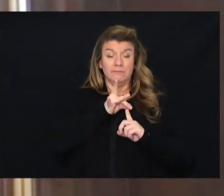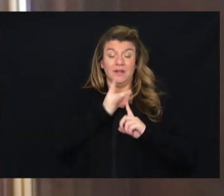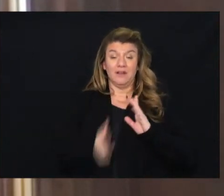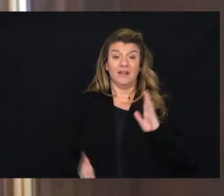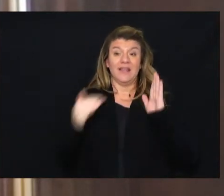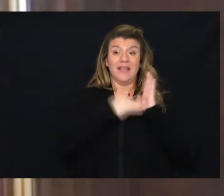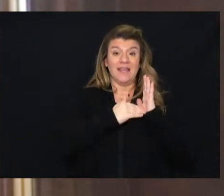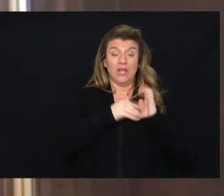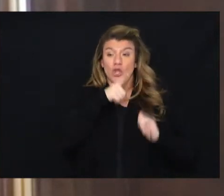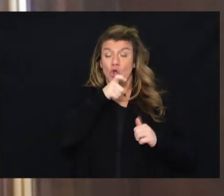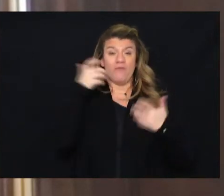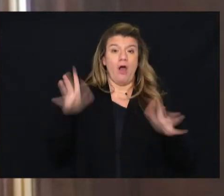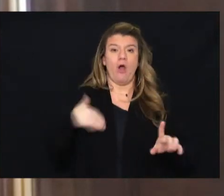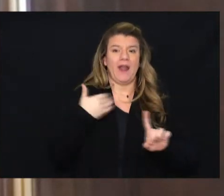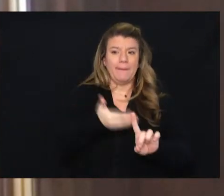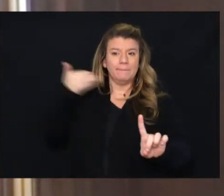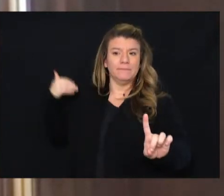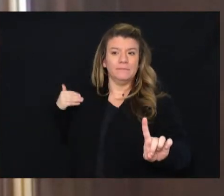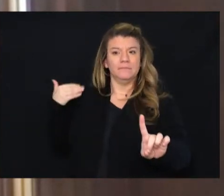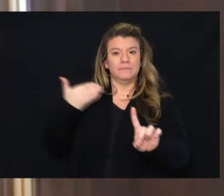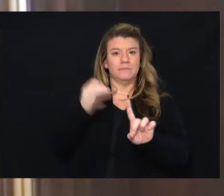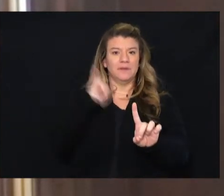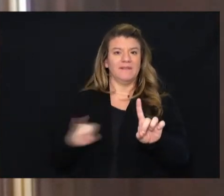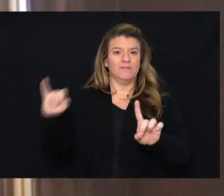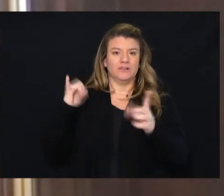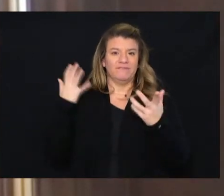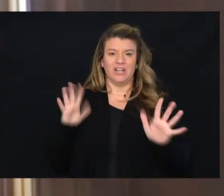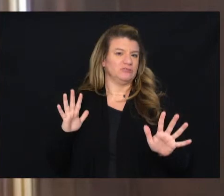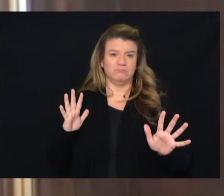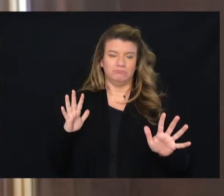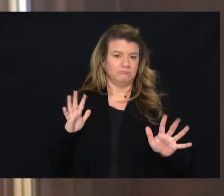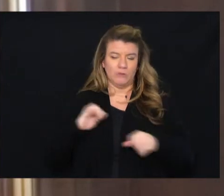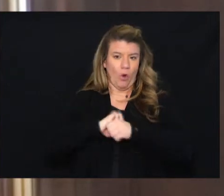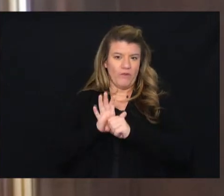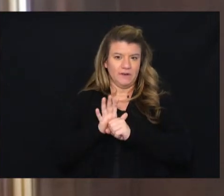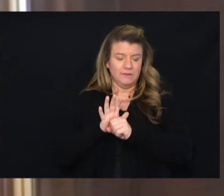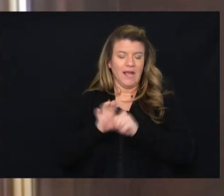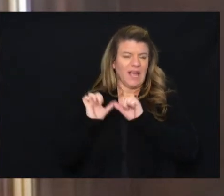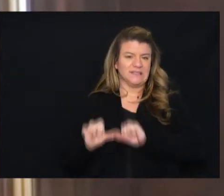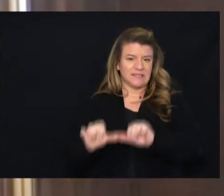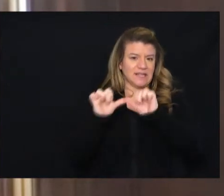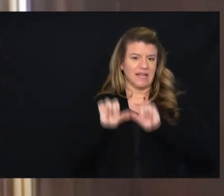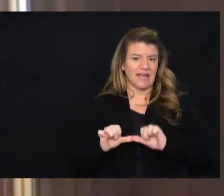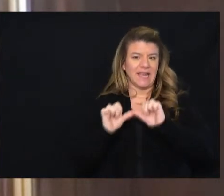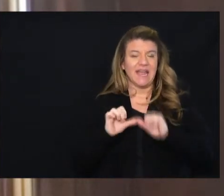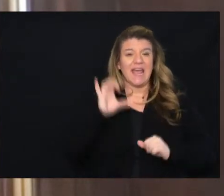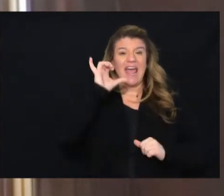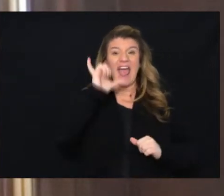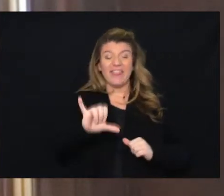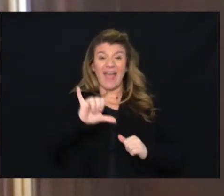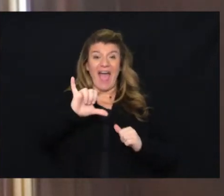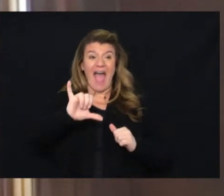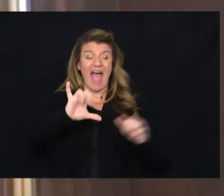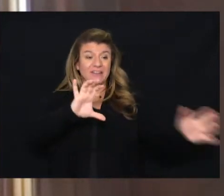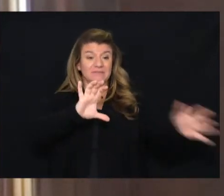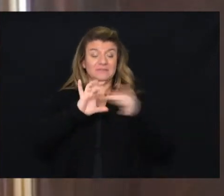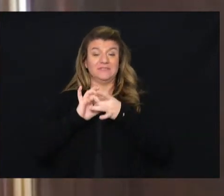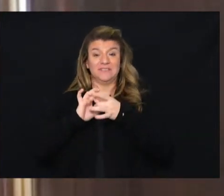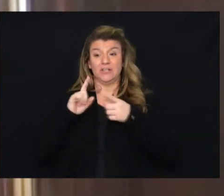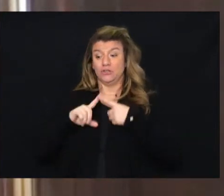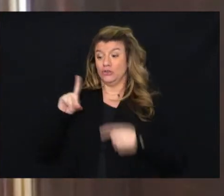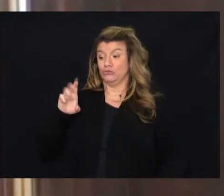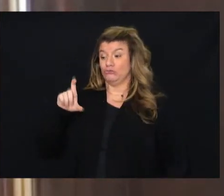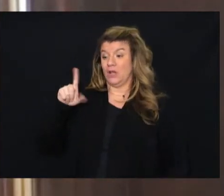who have had previous infection with COVID-19 very consistently. And that immunity to Delta or others, unless